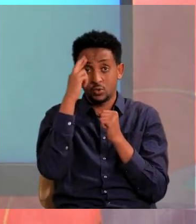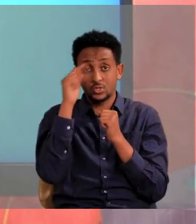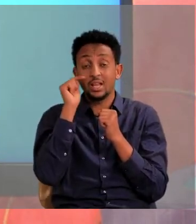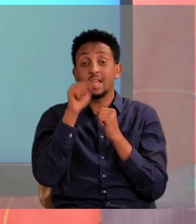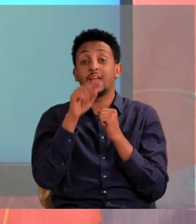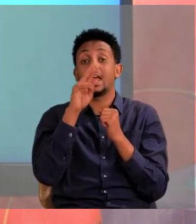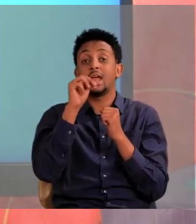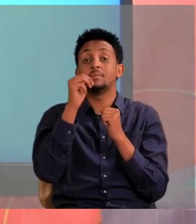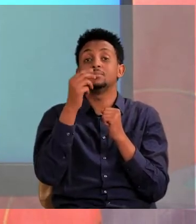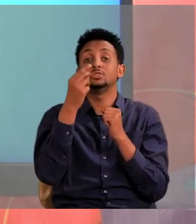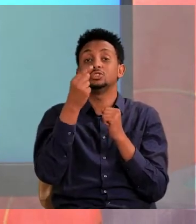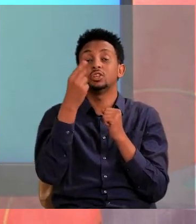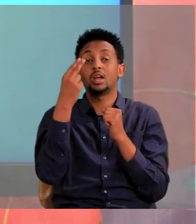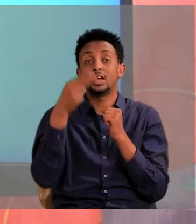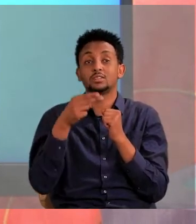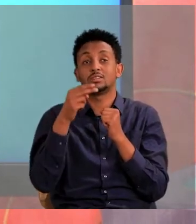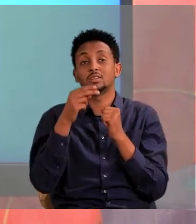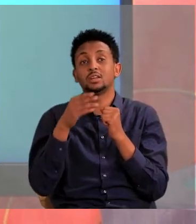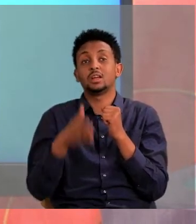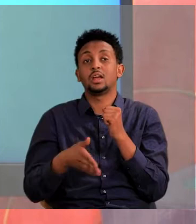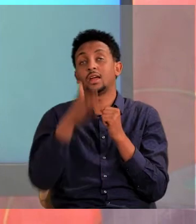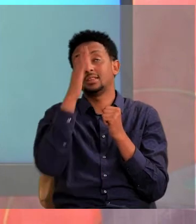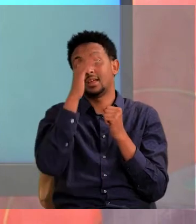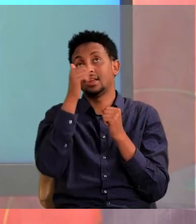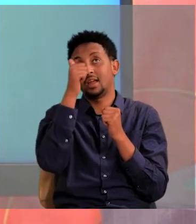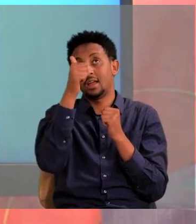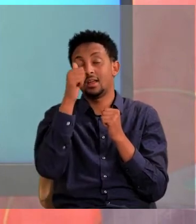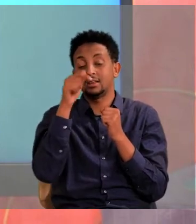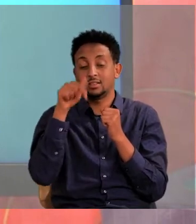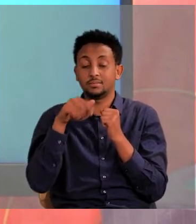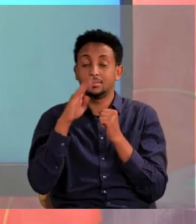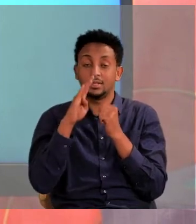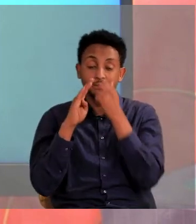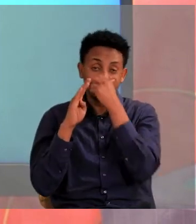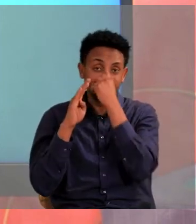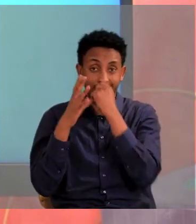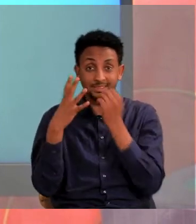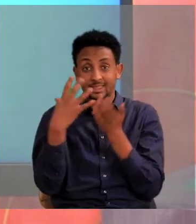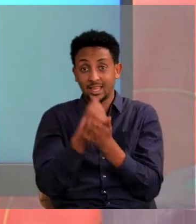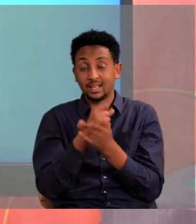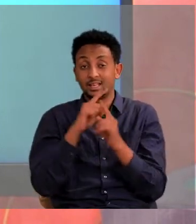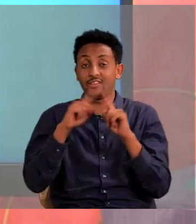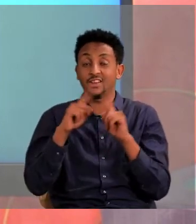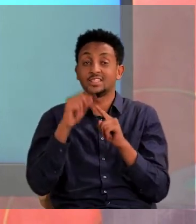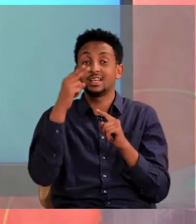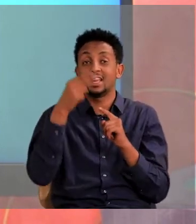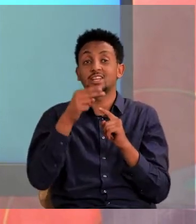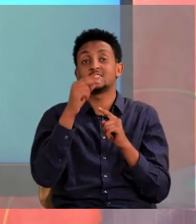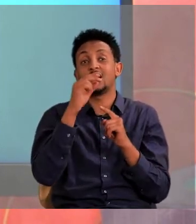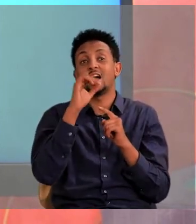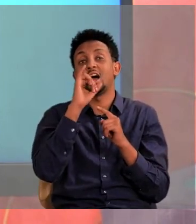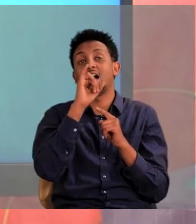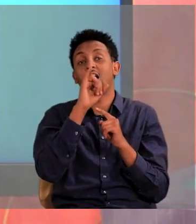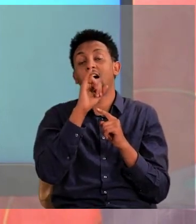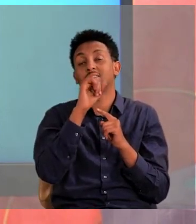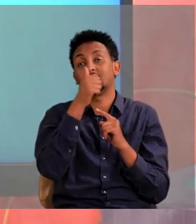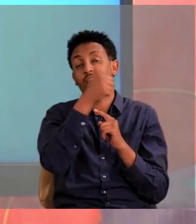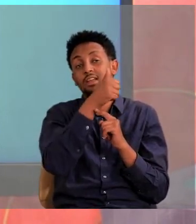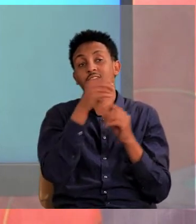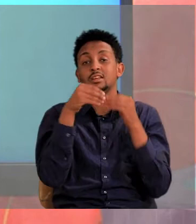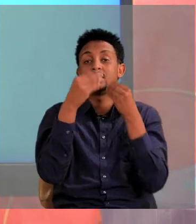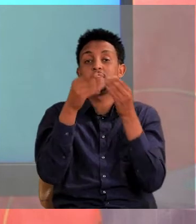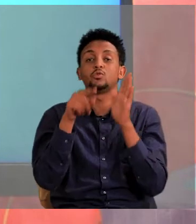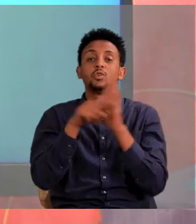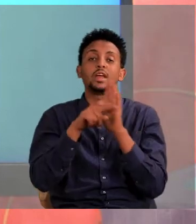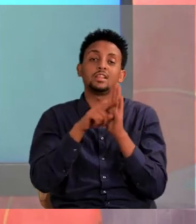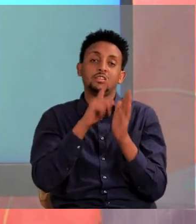here mgh, the height at B and the height at A, when you are taking the difference h at B minus h at A, gives you